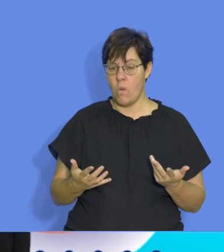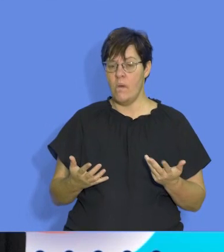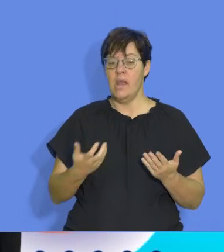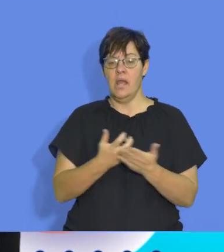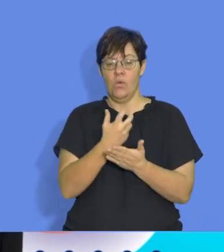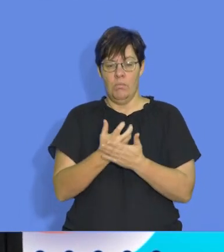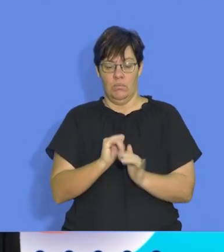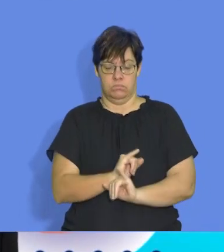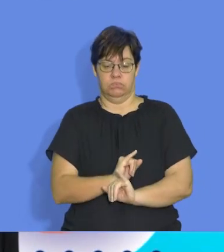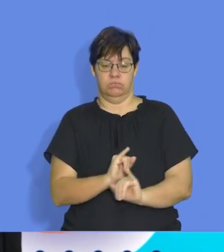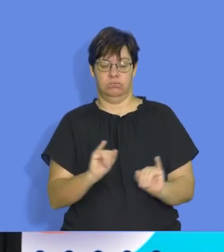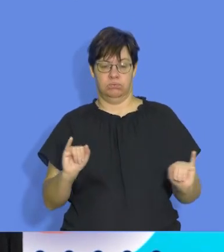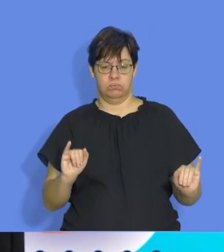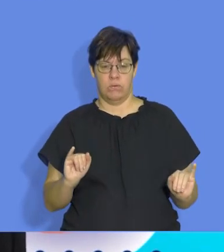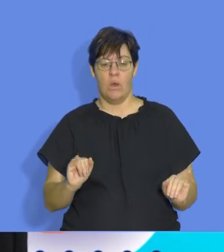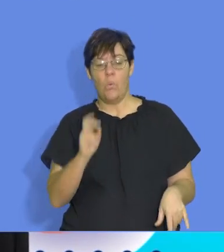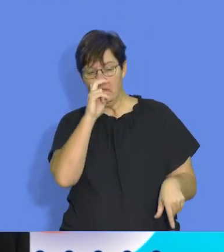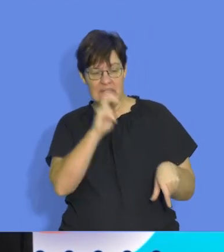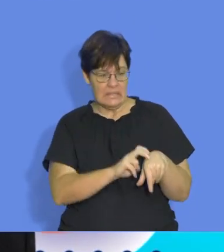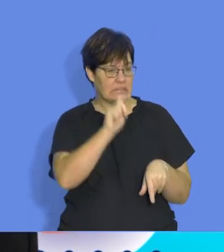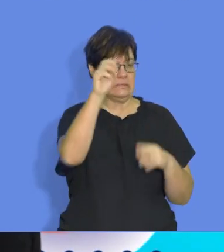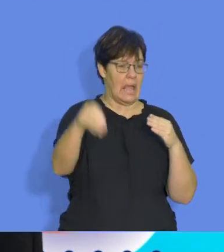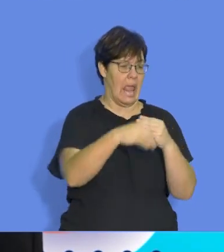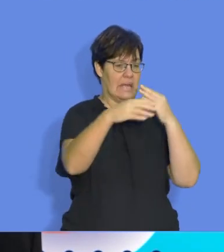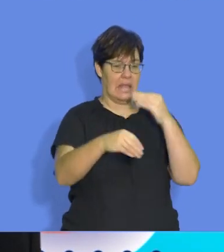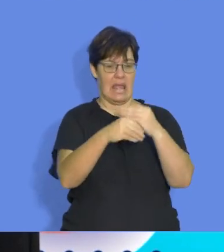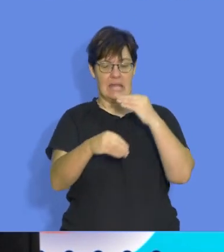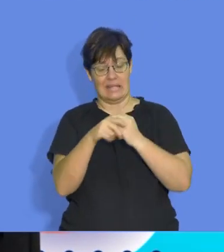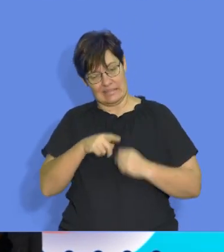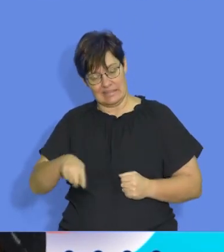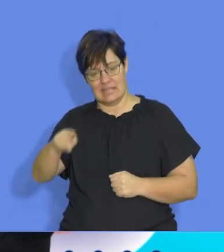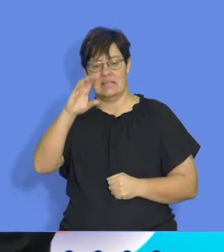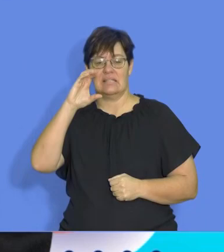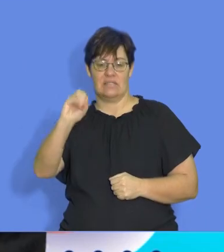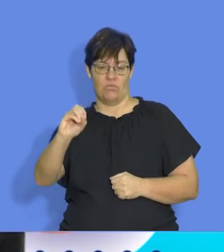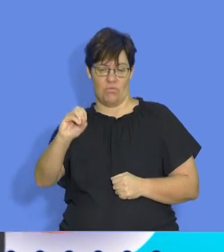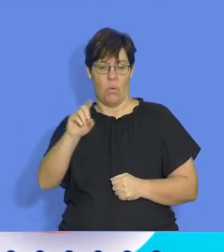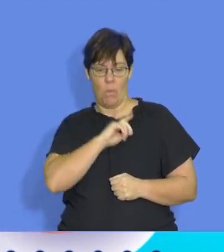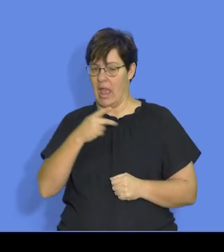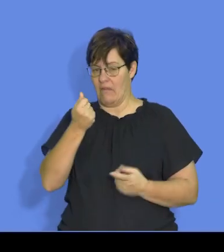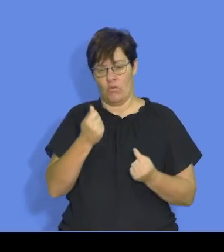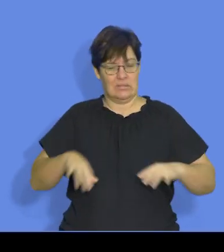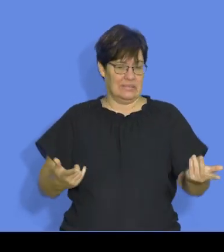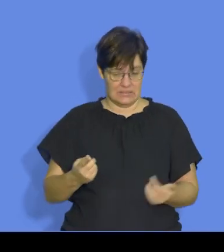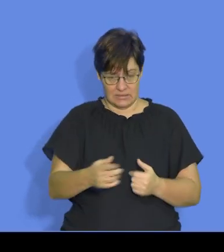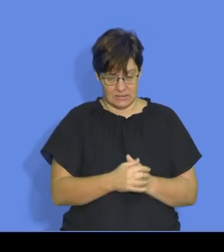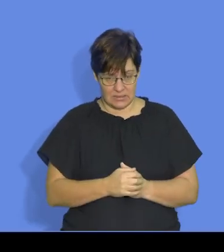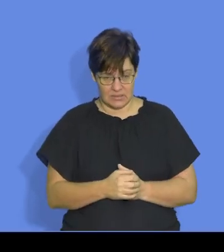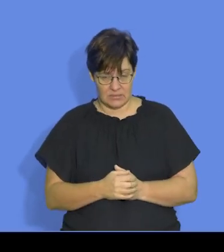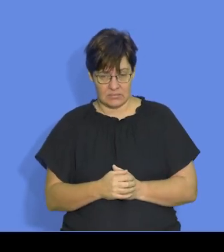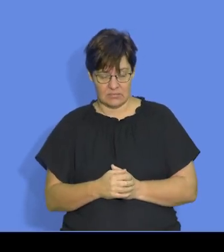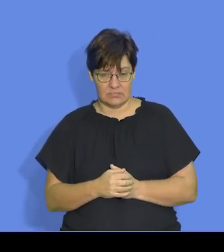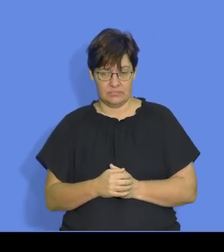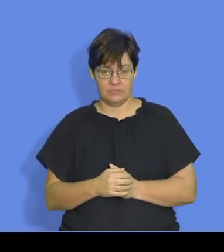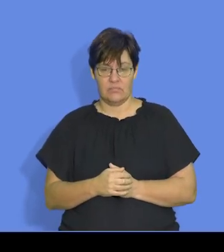worsen, more items could be added to the basket of zero rated items. And then obviously your